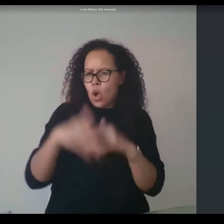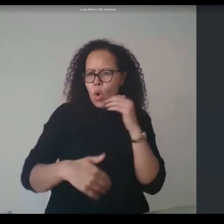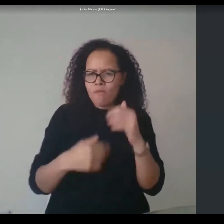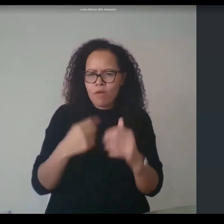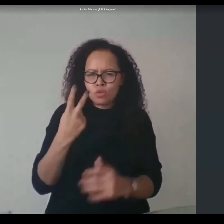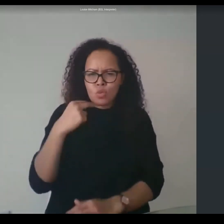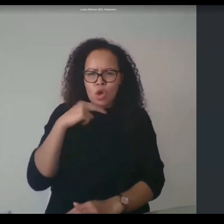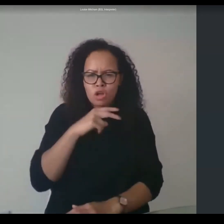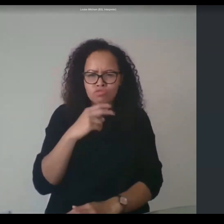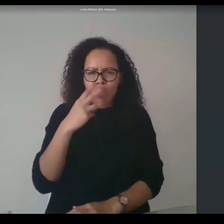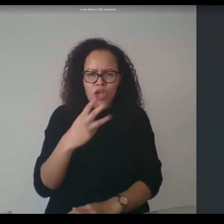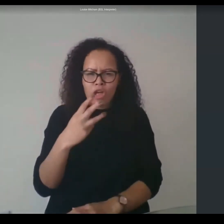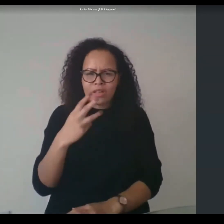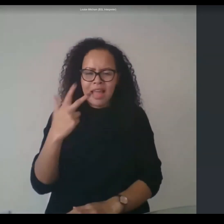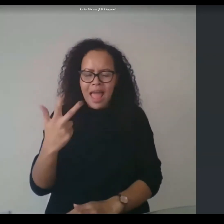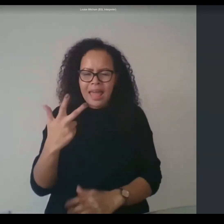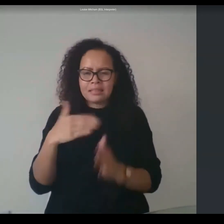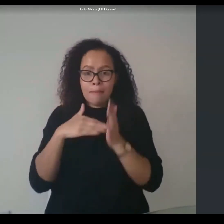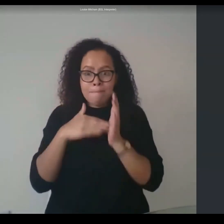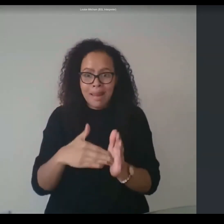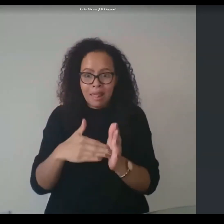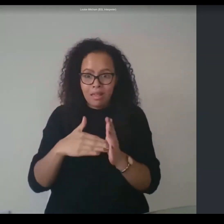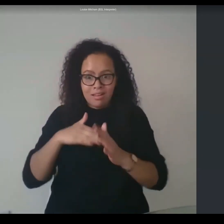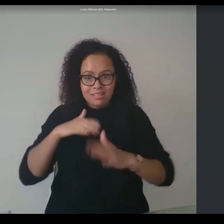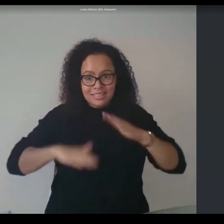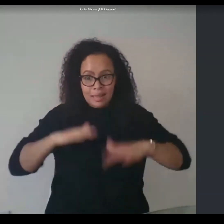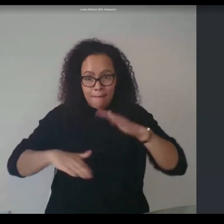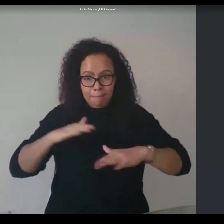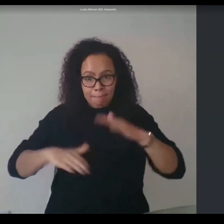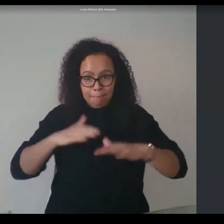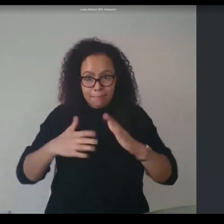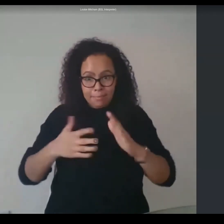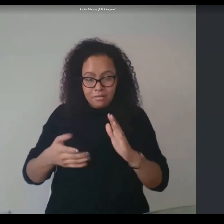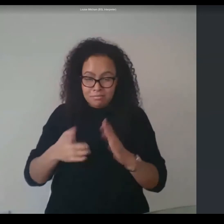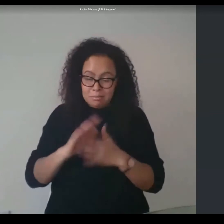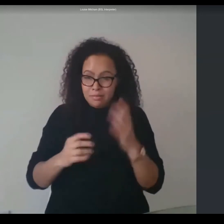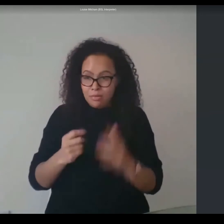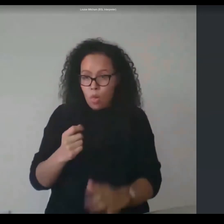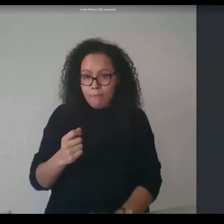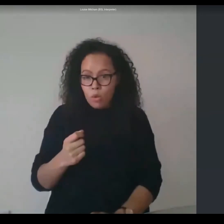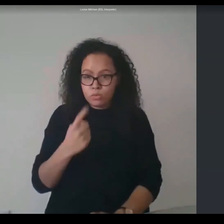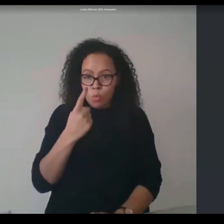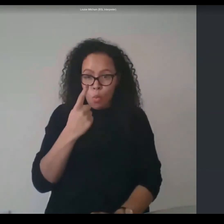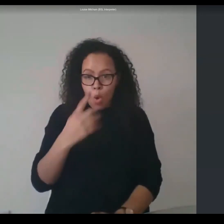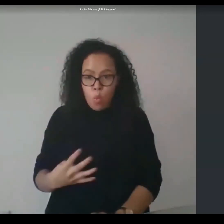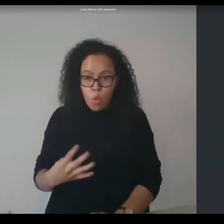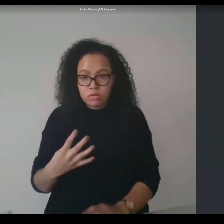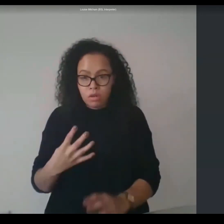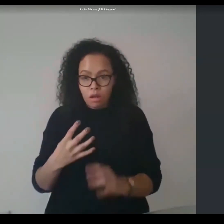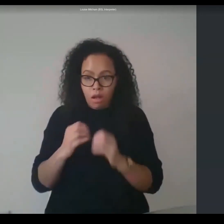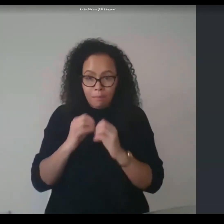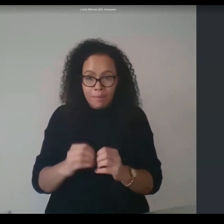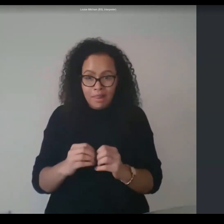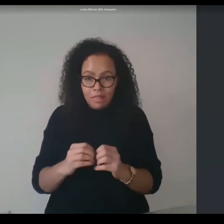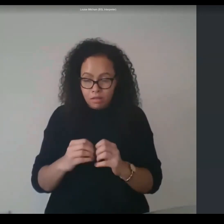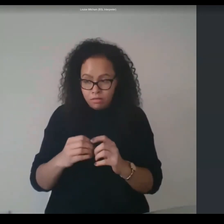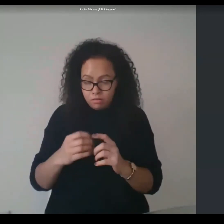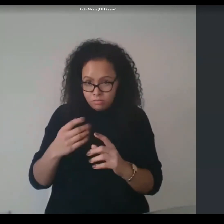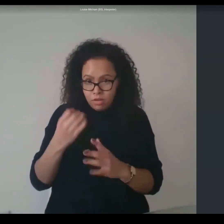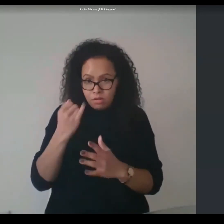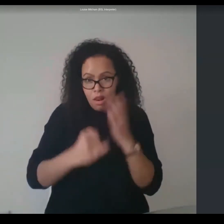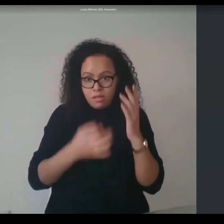million steps that have been done, which is nearly a quarter of a billion just within the past few months alone. That's